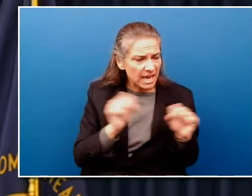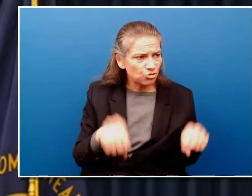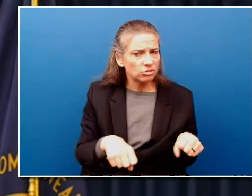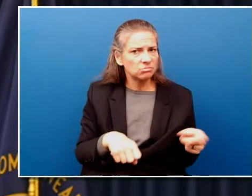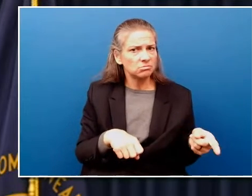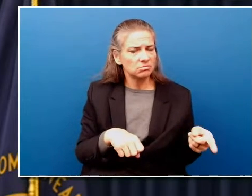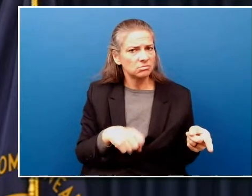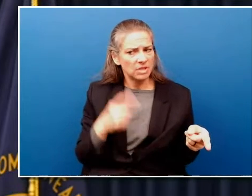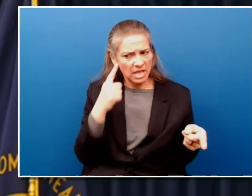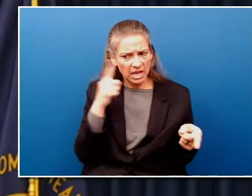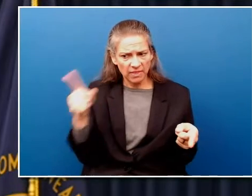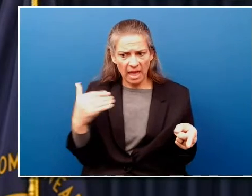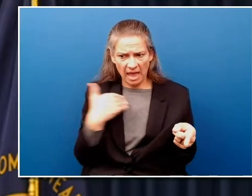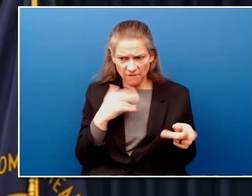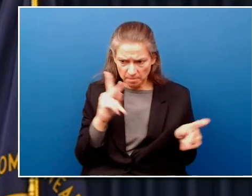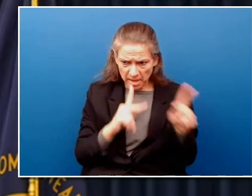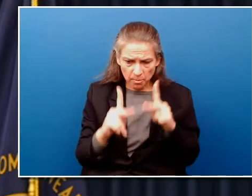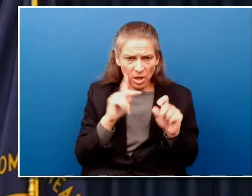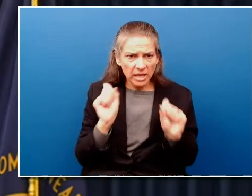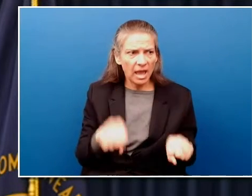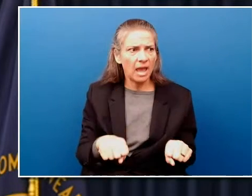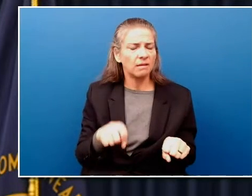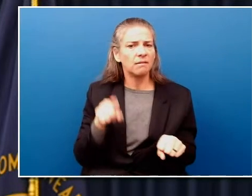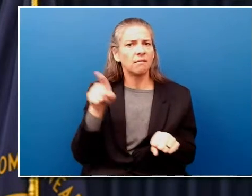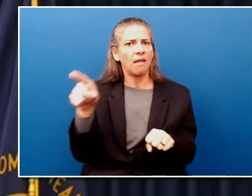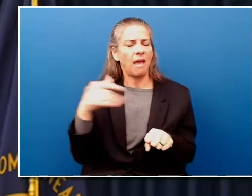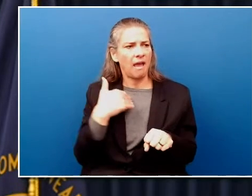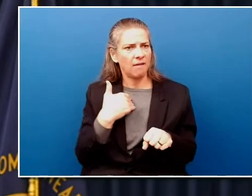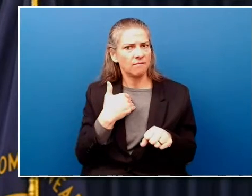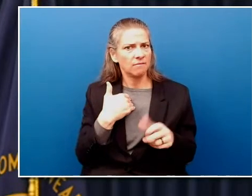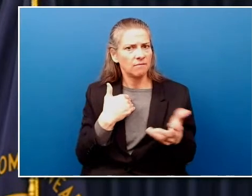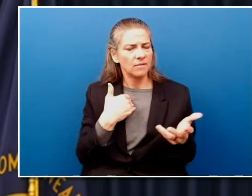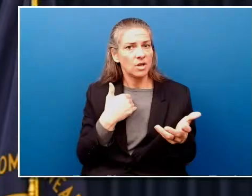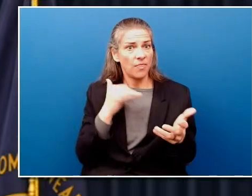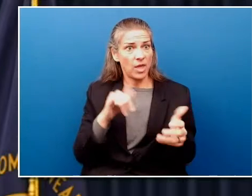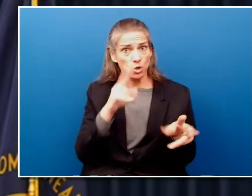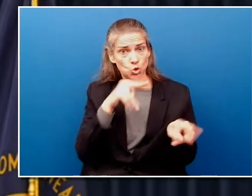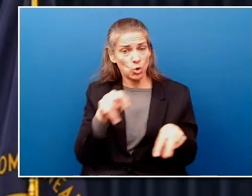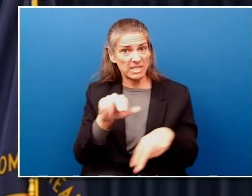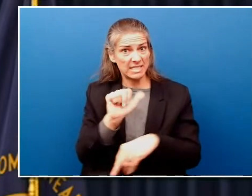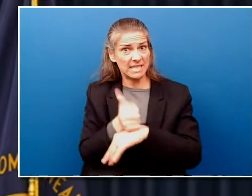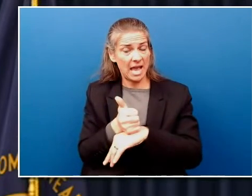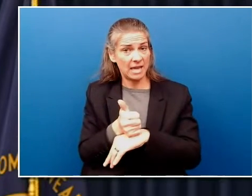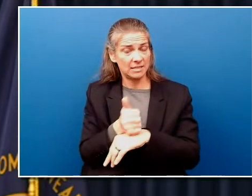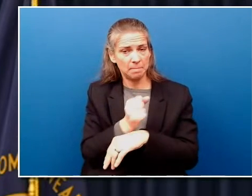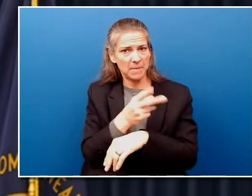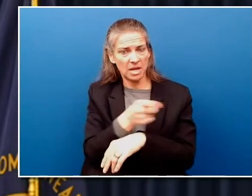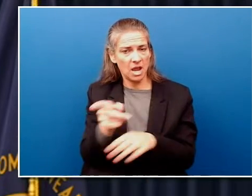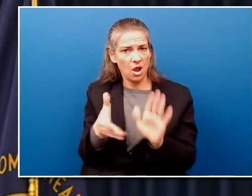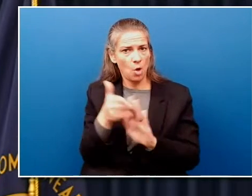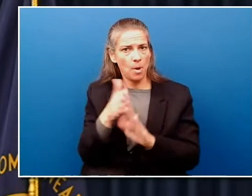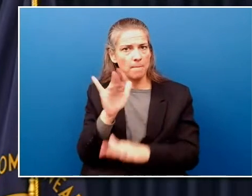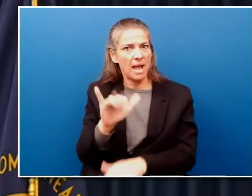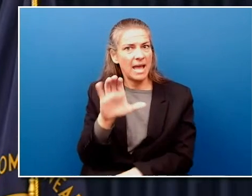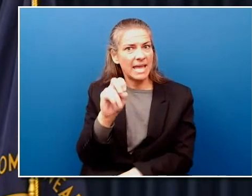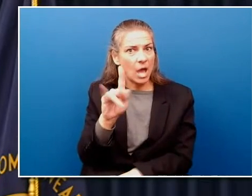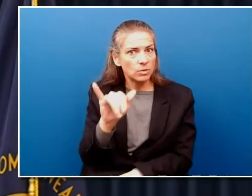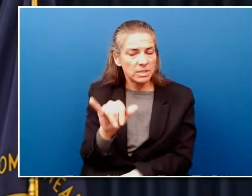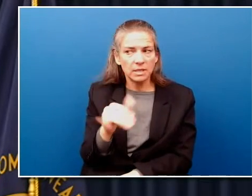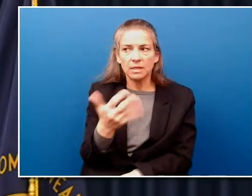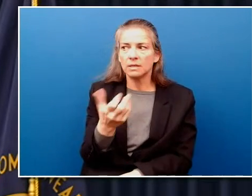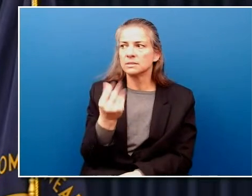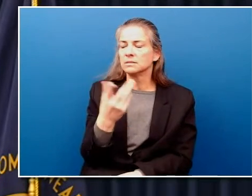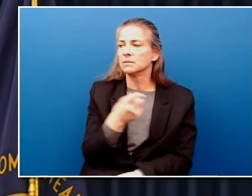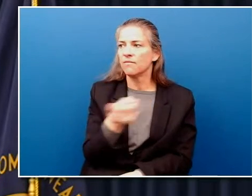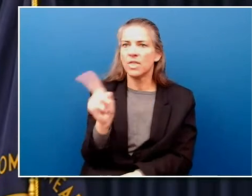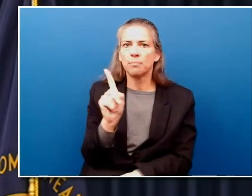Now, those tourist sites, many of which are operated by counties, or some of them are even